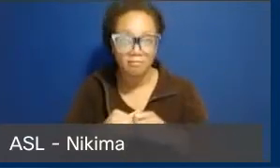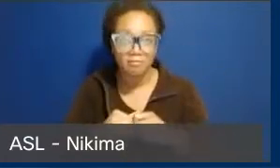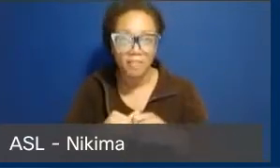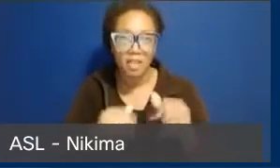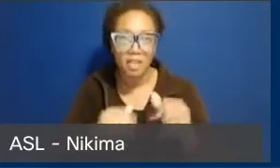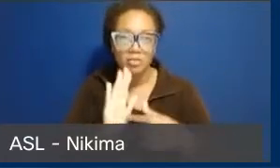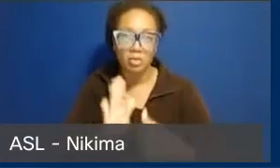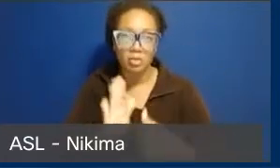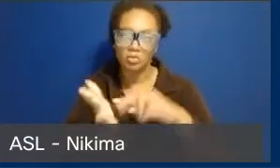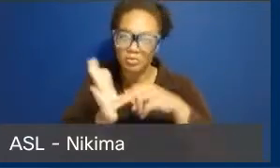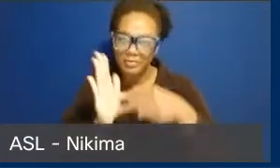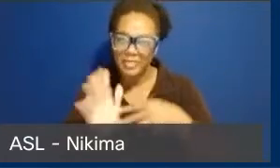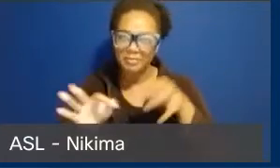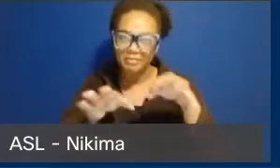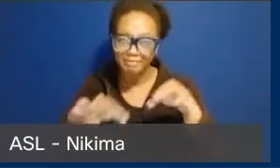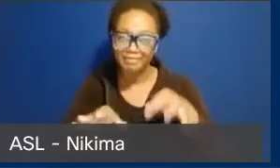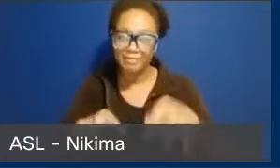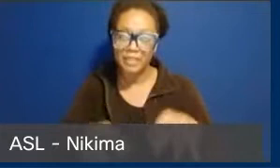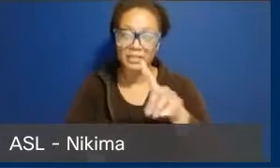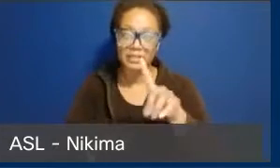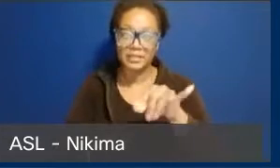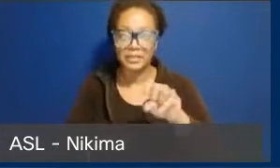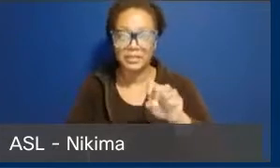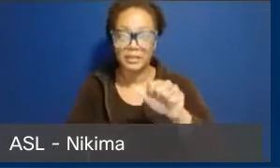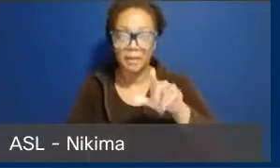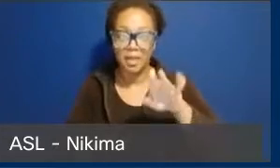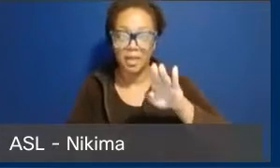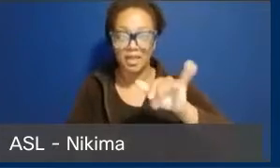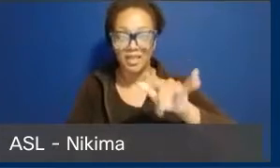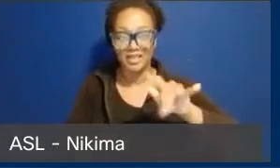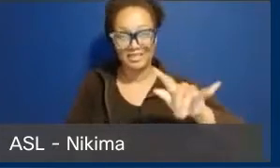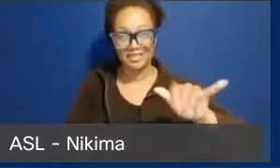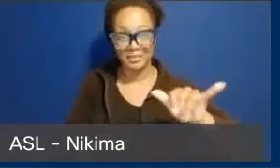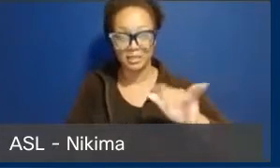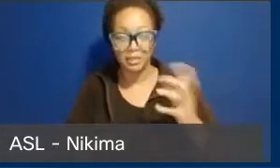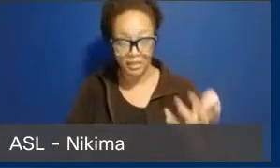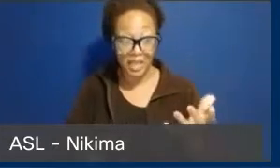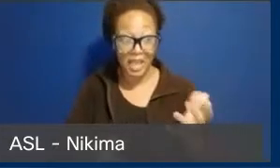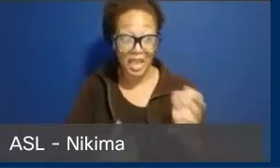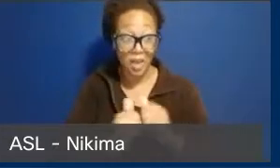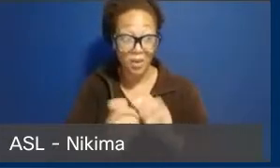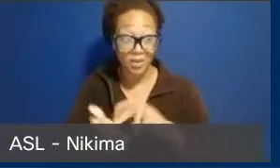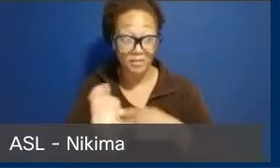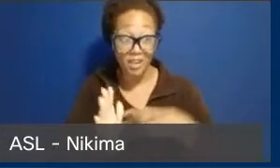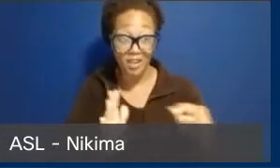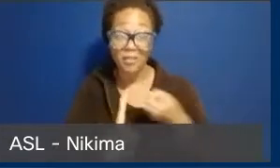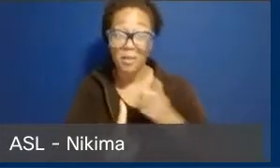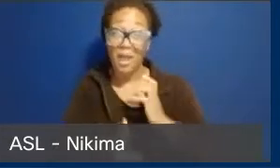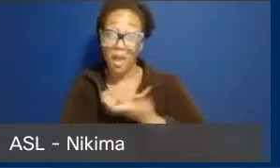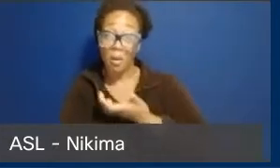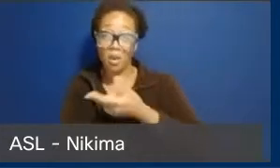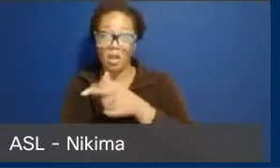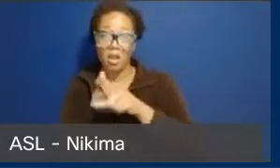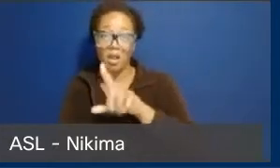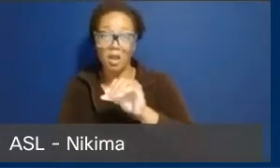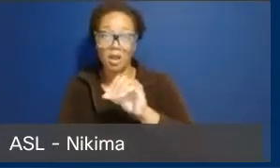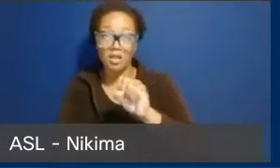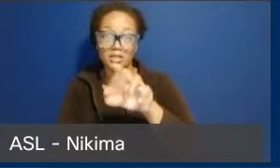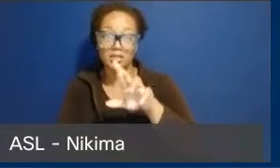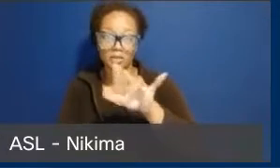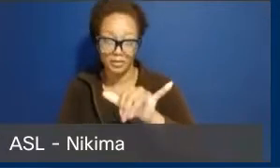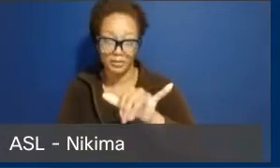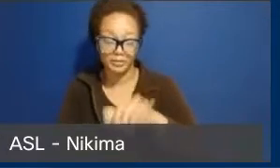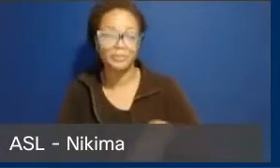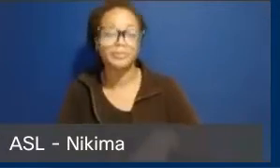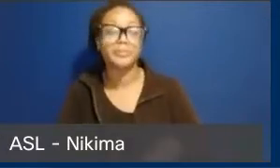disability. And that definition is it comes from our glossary, and it has a